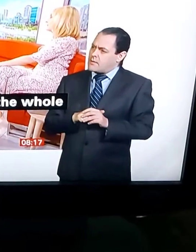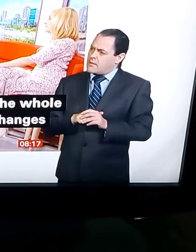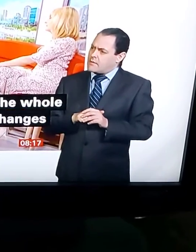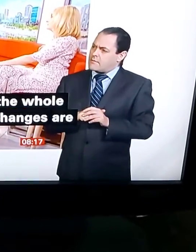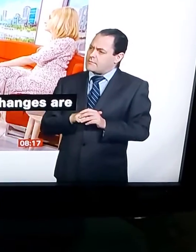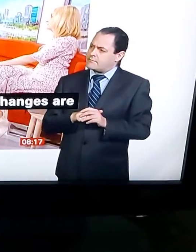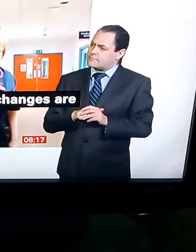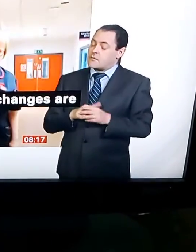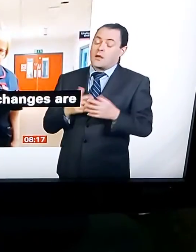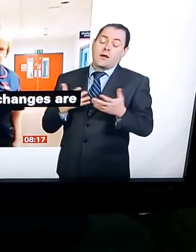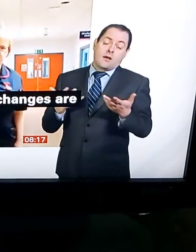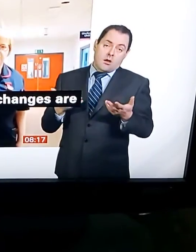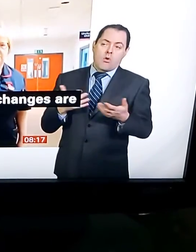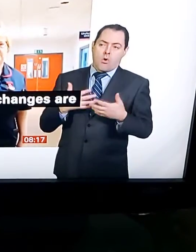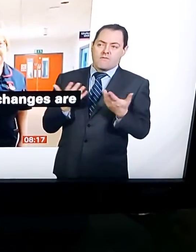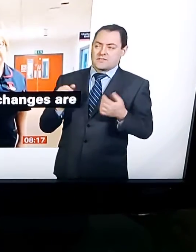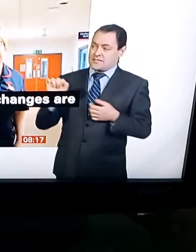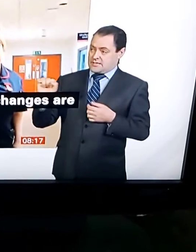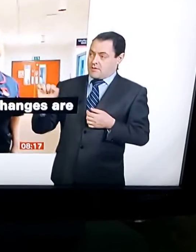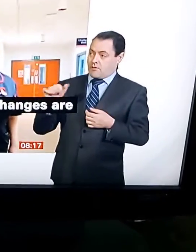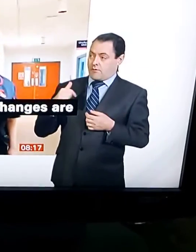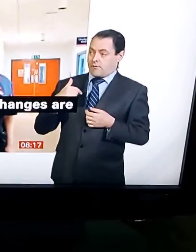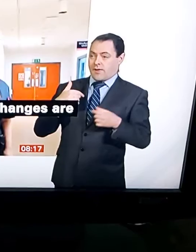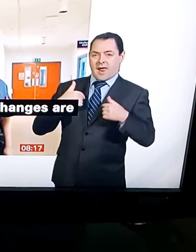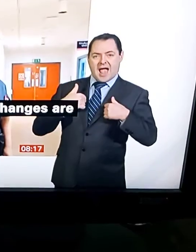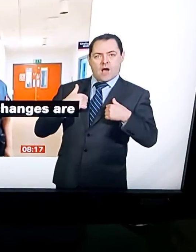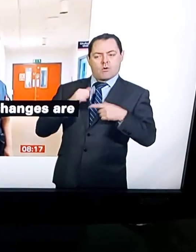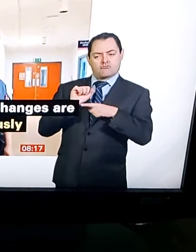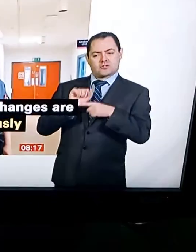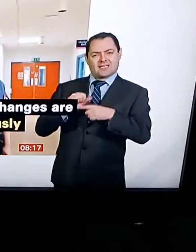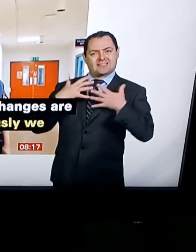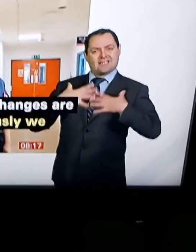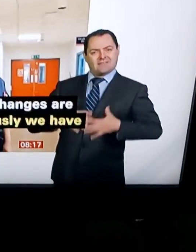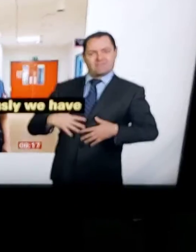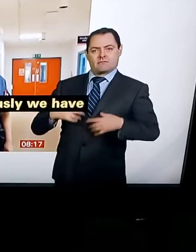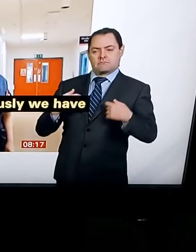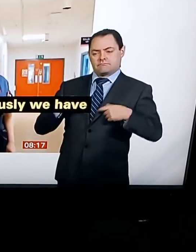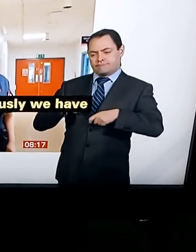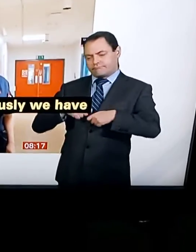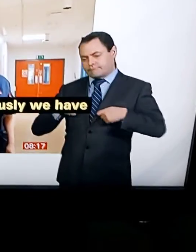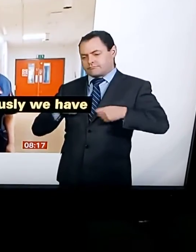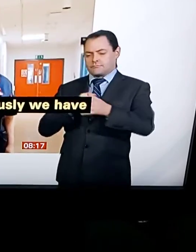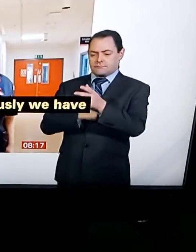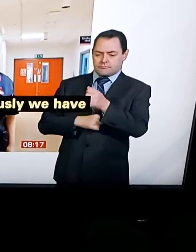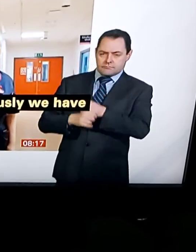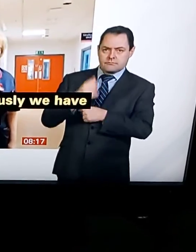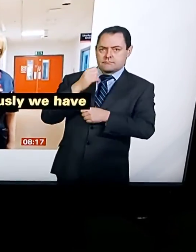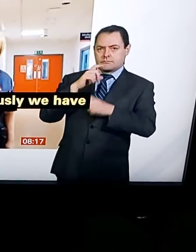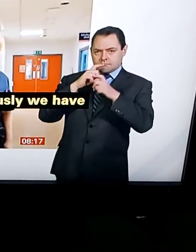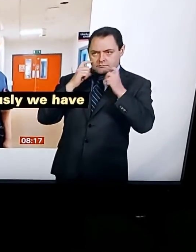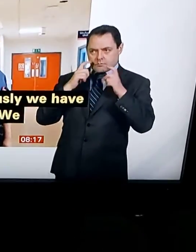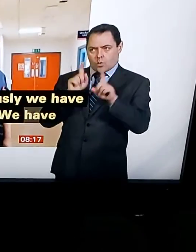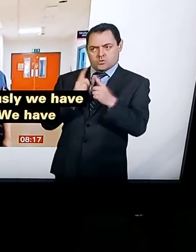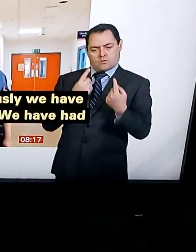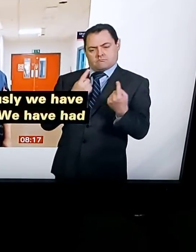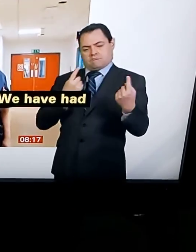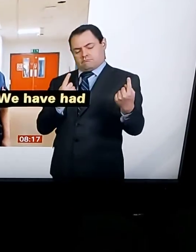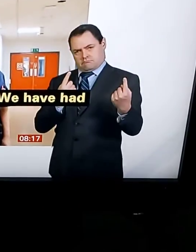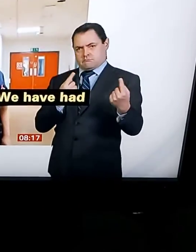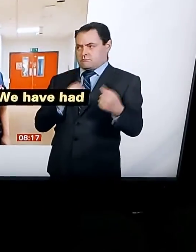Well, obviously we've had to change all PPE. We've had to distance ourselves.